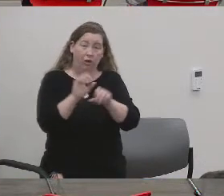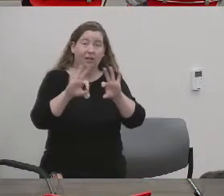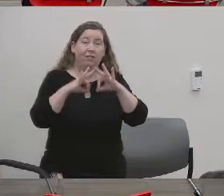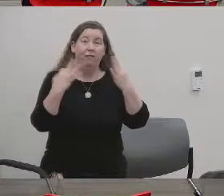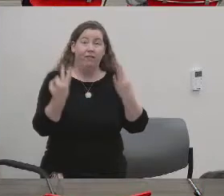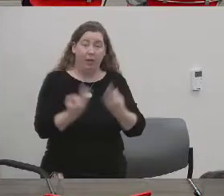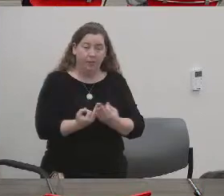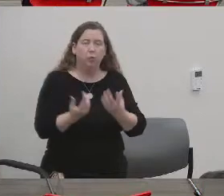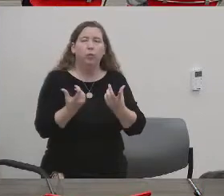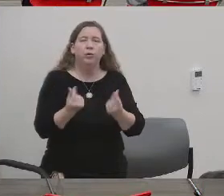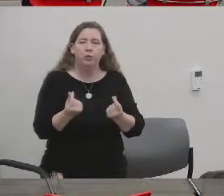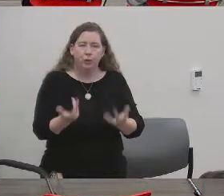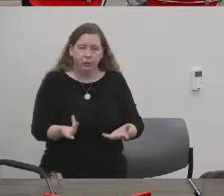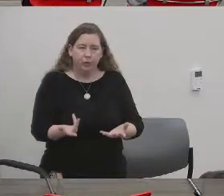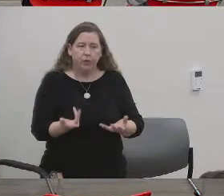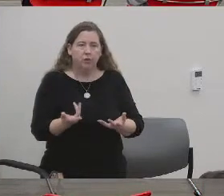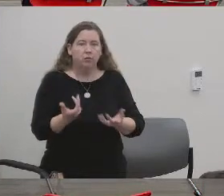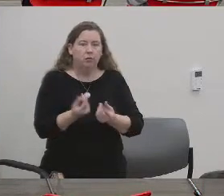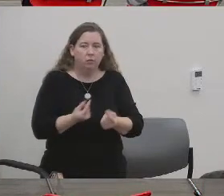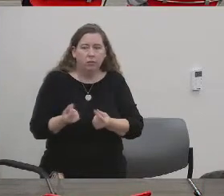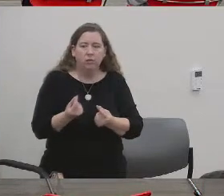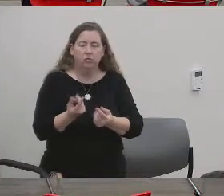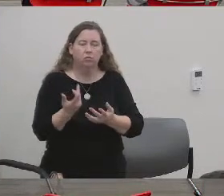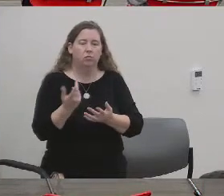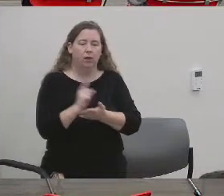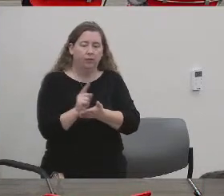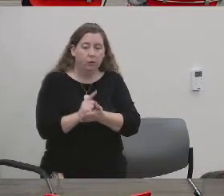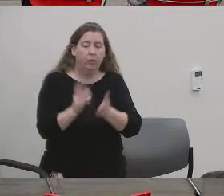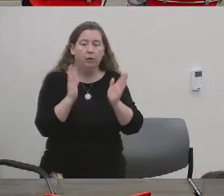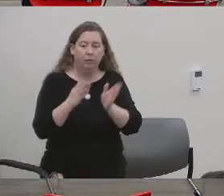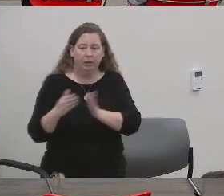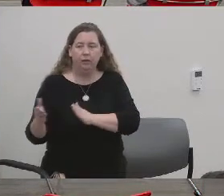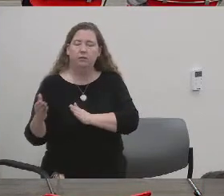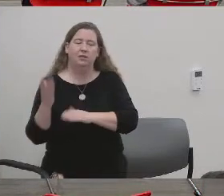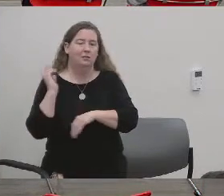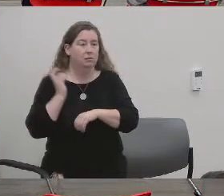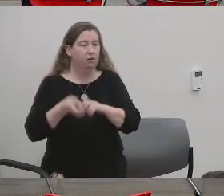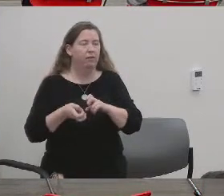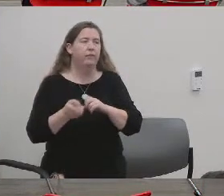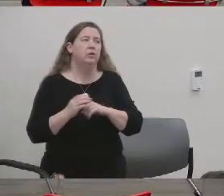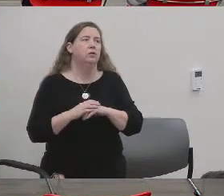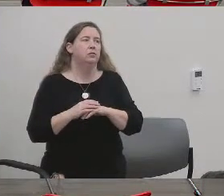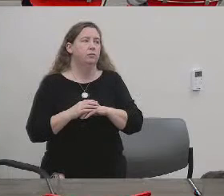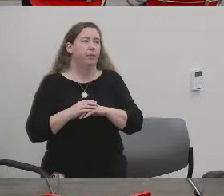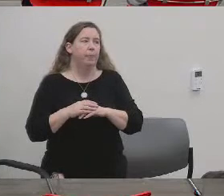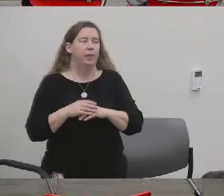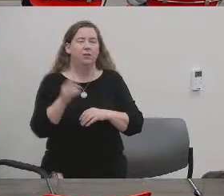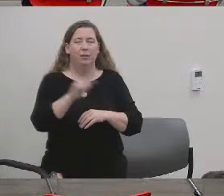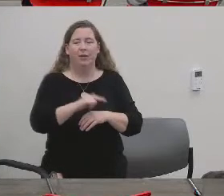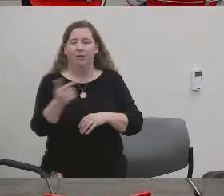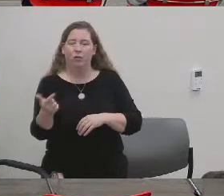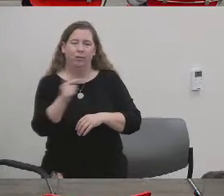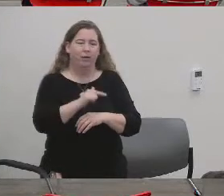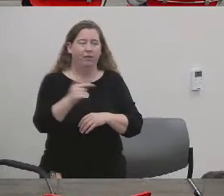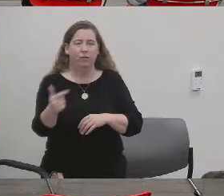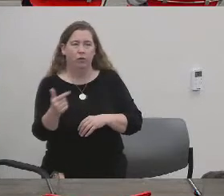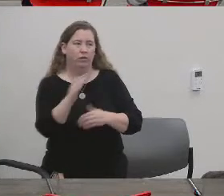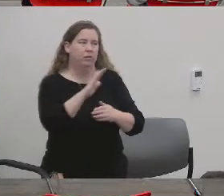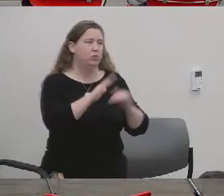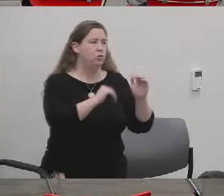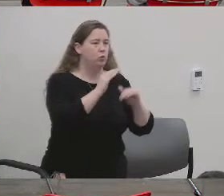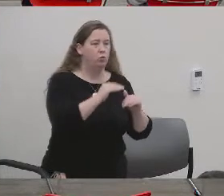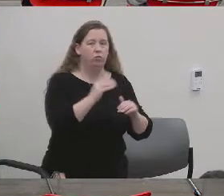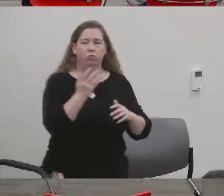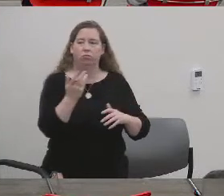quarantined or one? You know, this constant week-to-week planning would have been very difficult. So you know, Even going from remote to back and remote to back, like that could Yeah. be, and